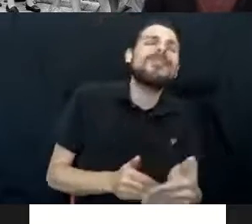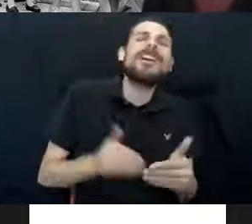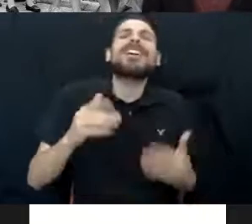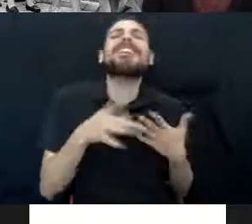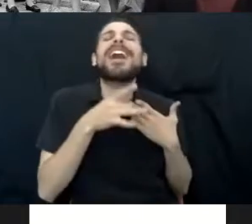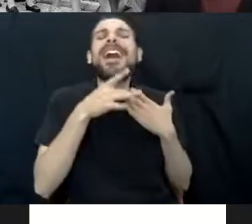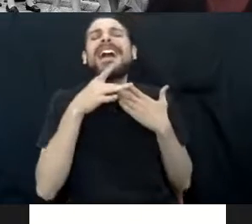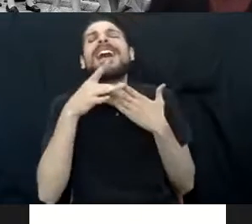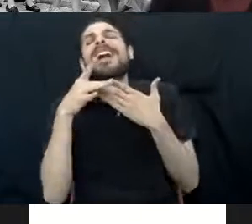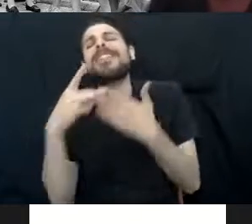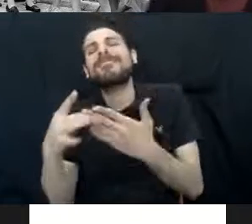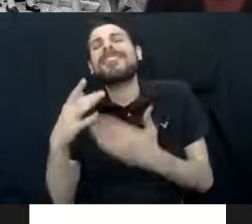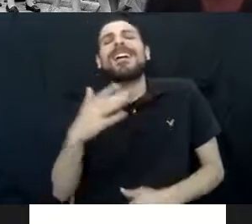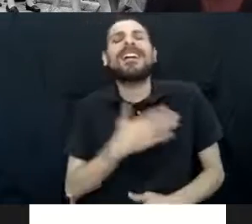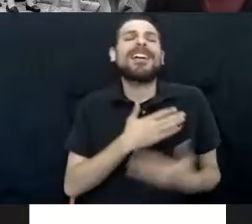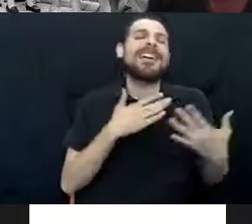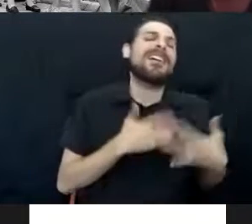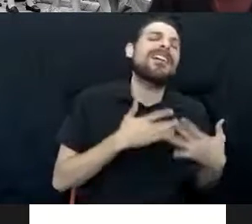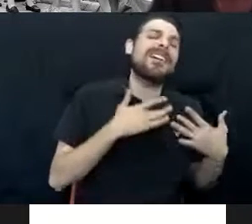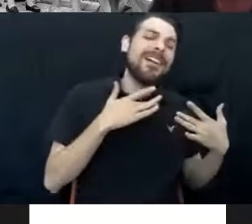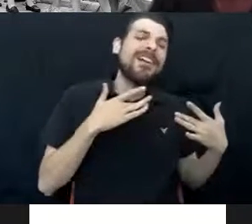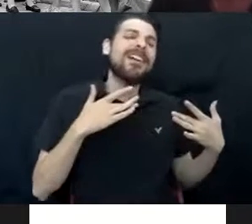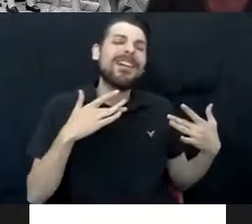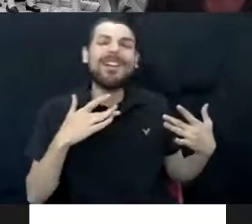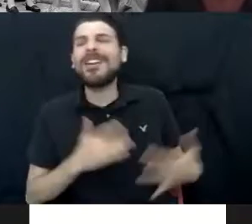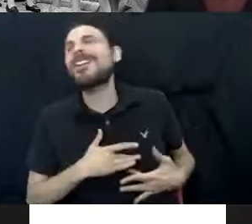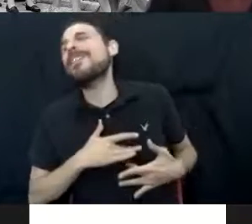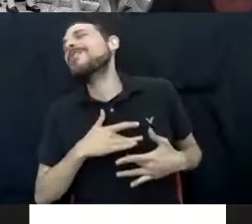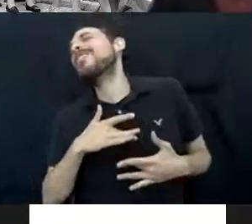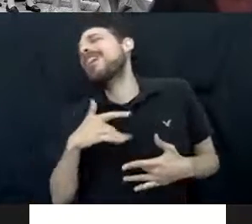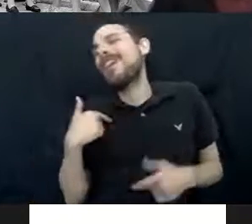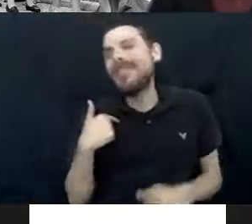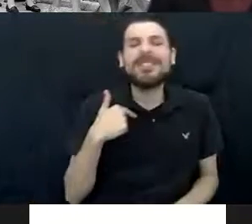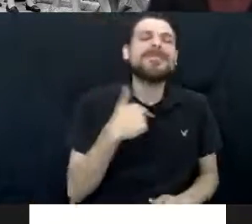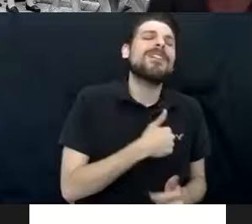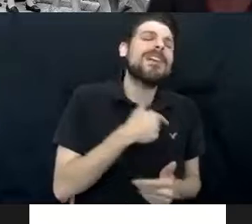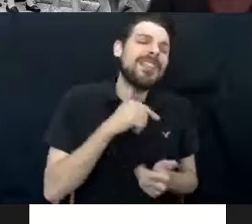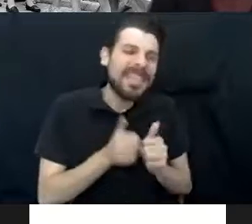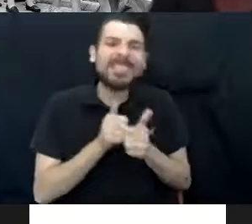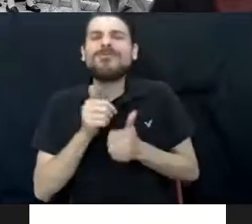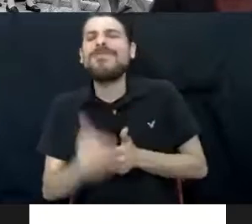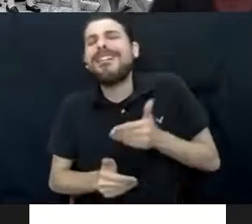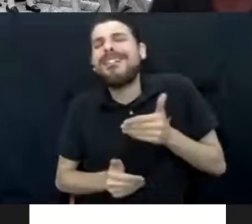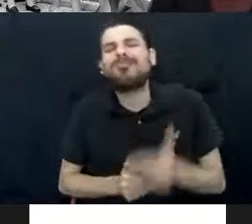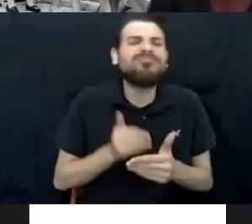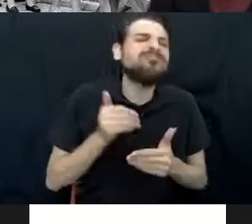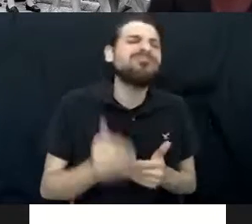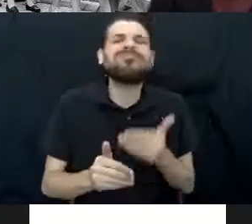Oh, guide my heart while I run this